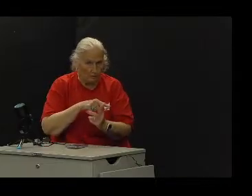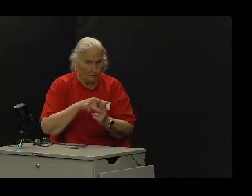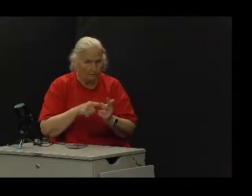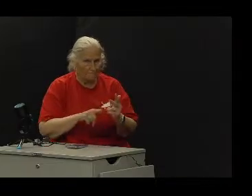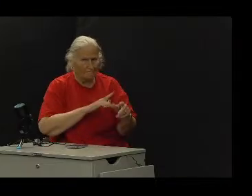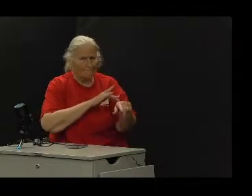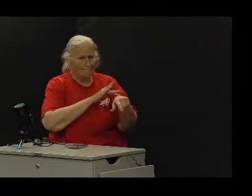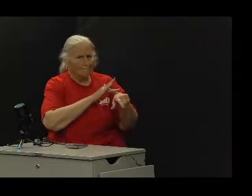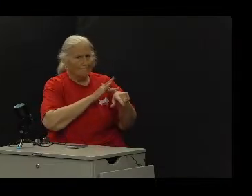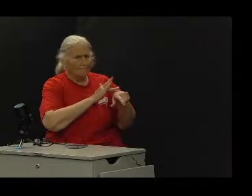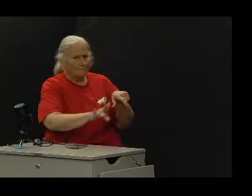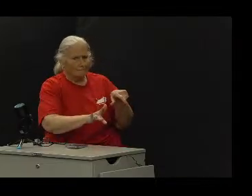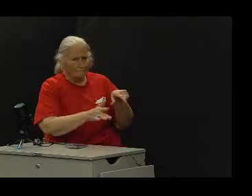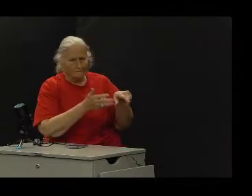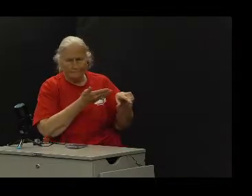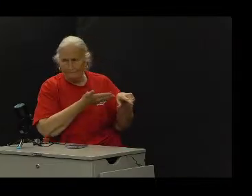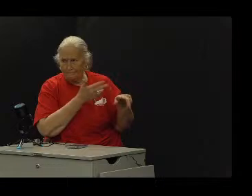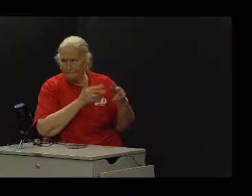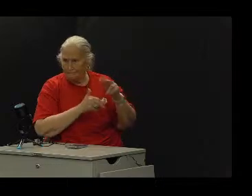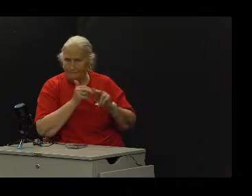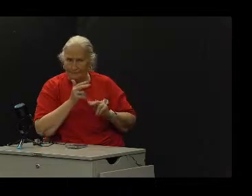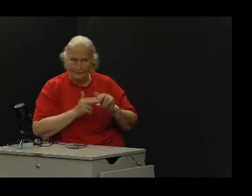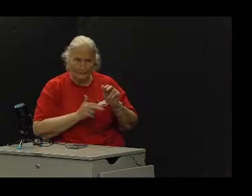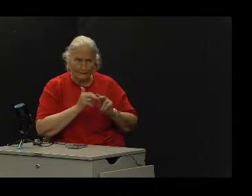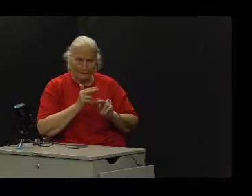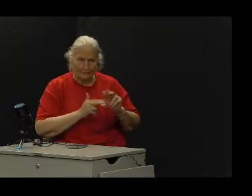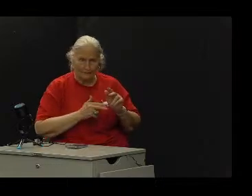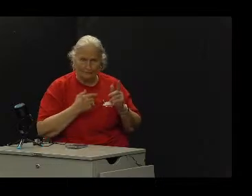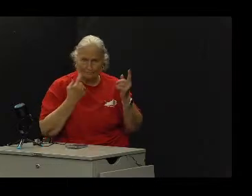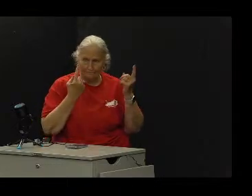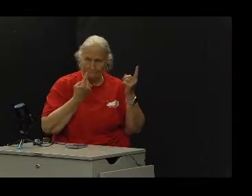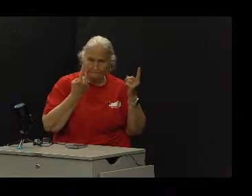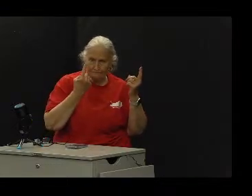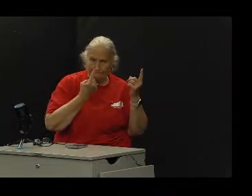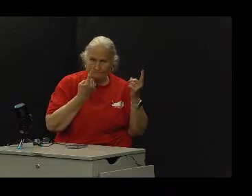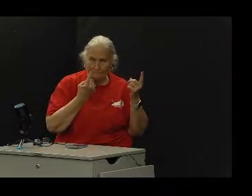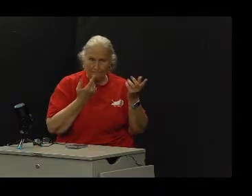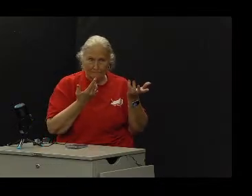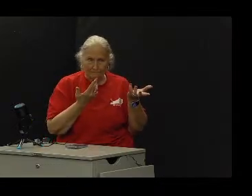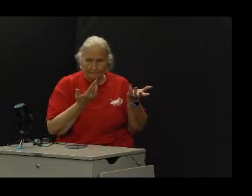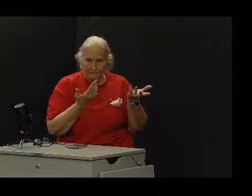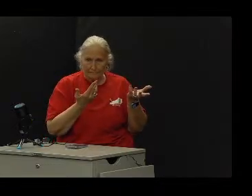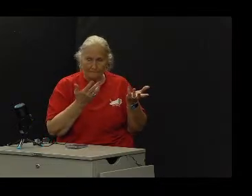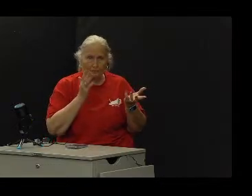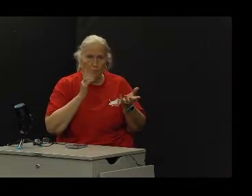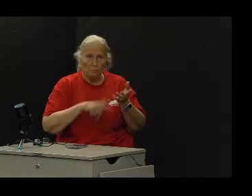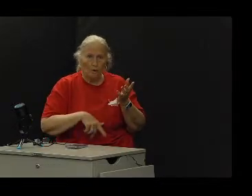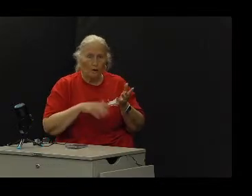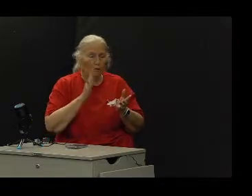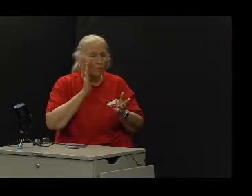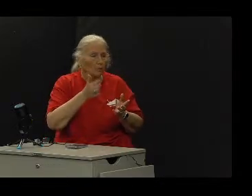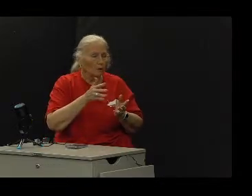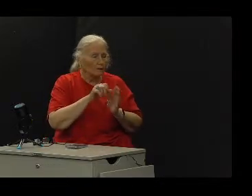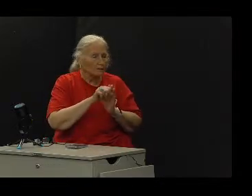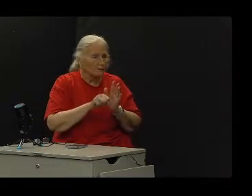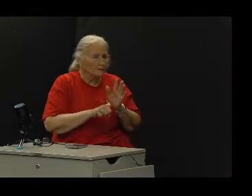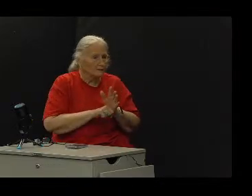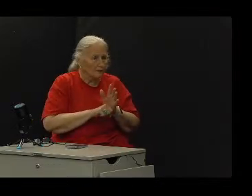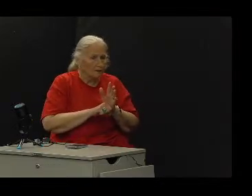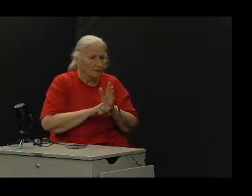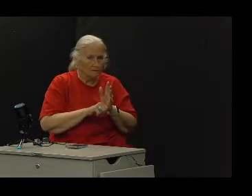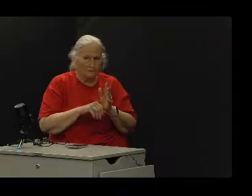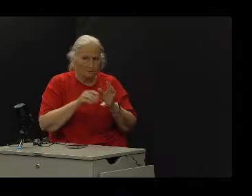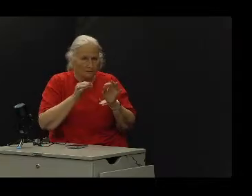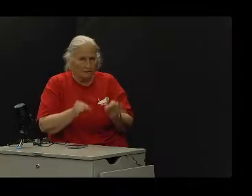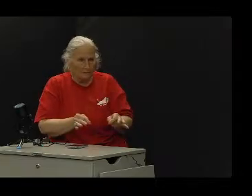Hall. And those are currently sitting vacant on our campus. And so I was just wondering about the status of